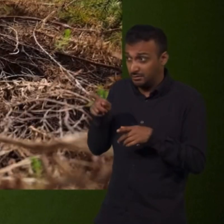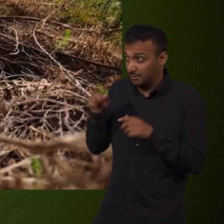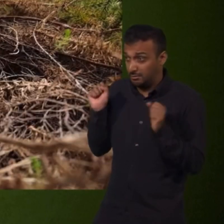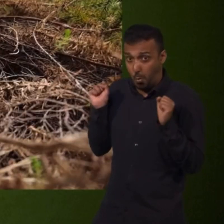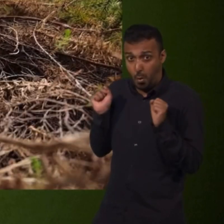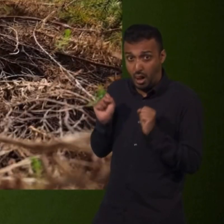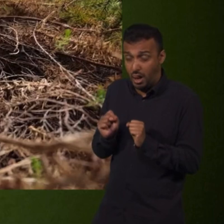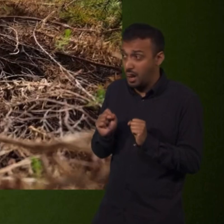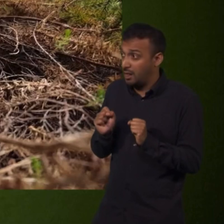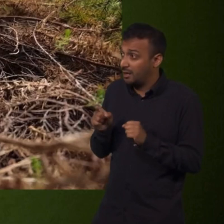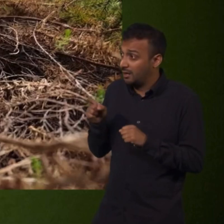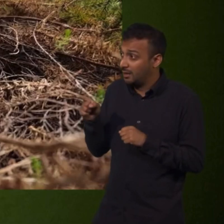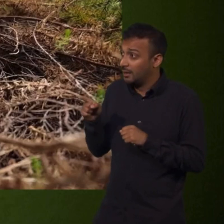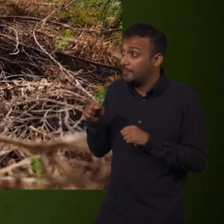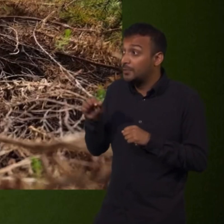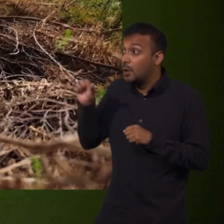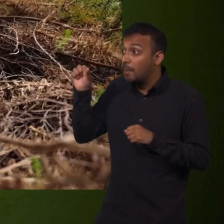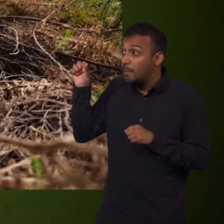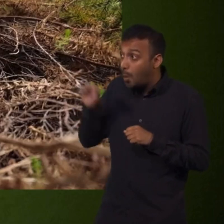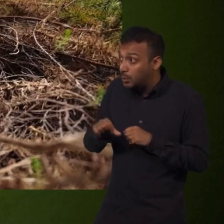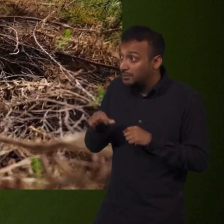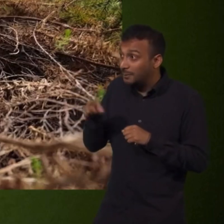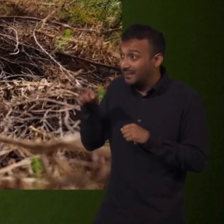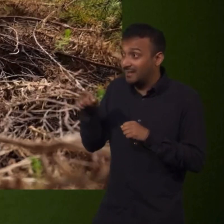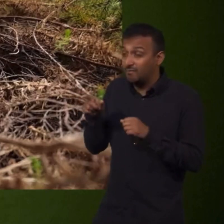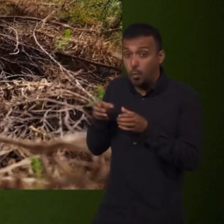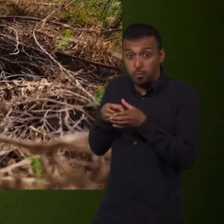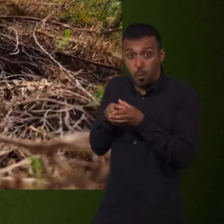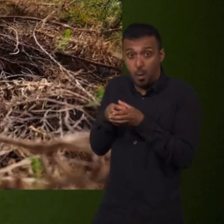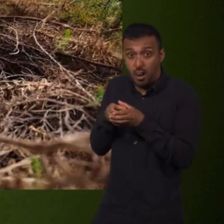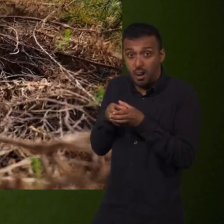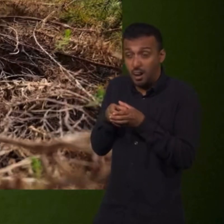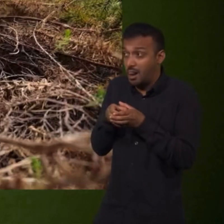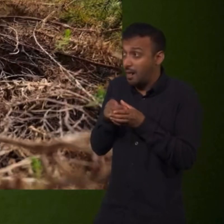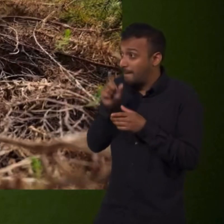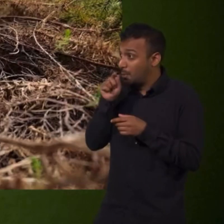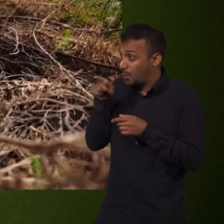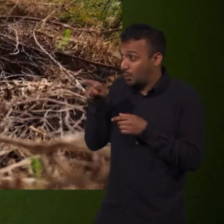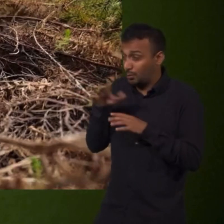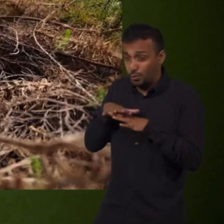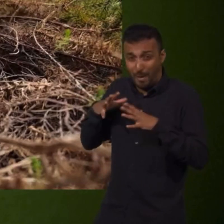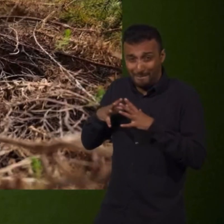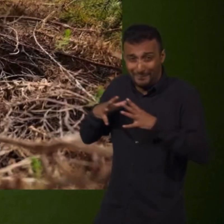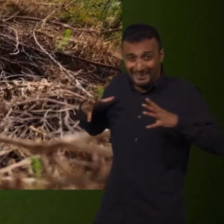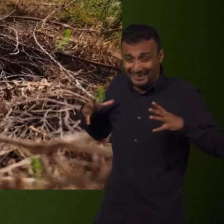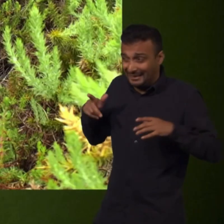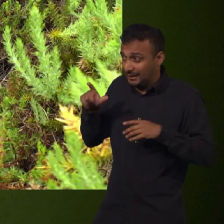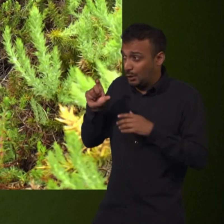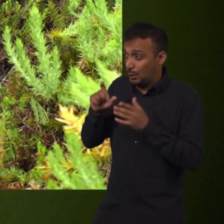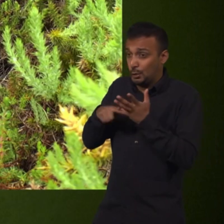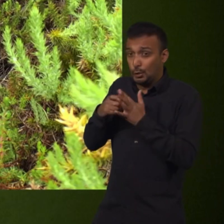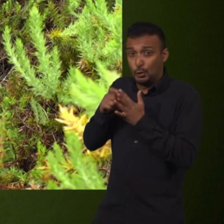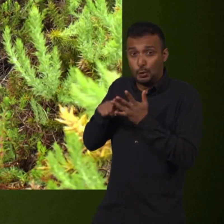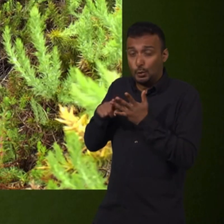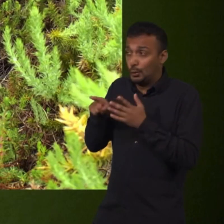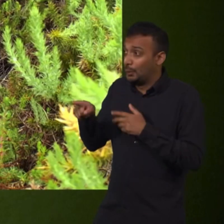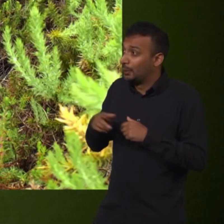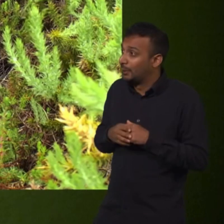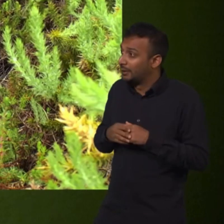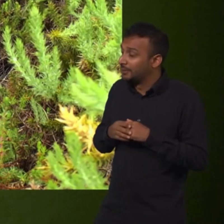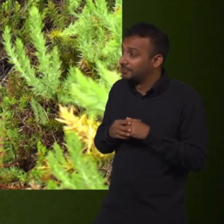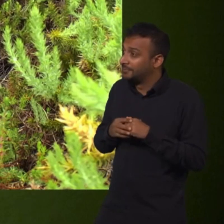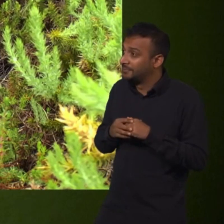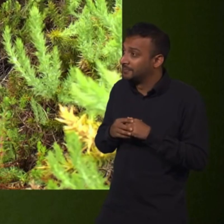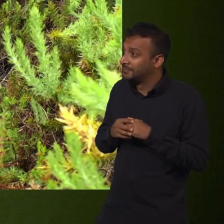nest meant to be holding little meadow pipits, not giant cuckoos like this. It's stretching its wings, fanning its, albeit short tail at